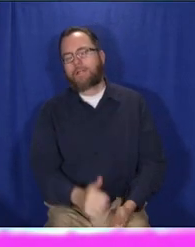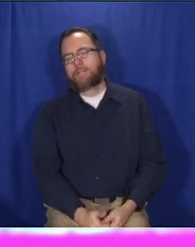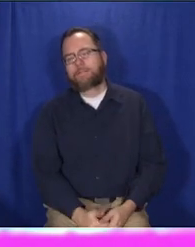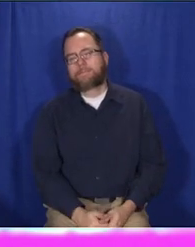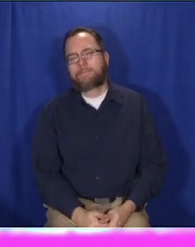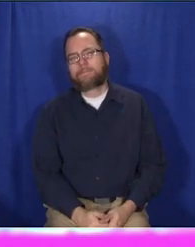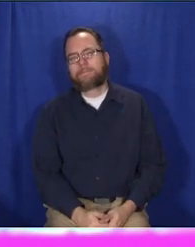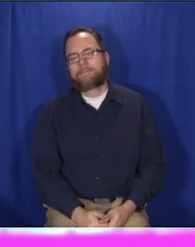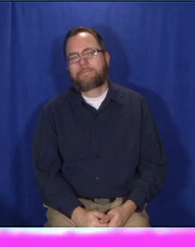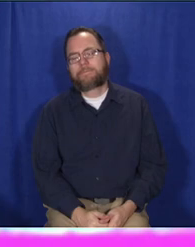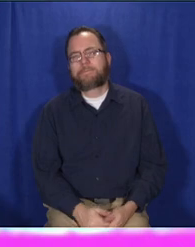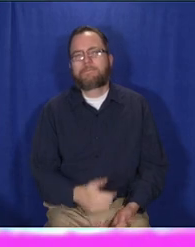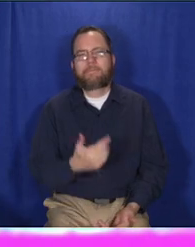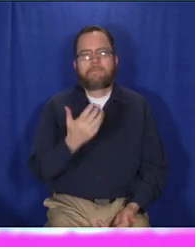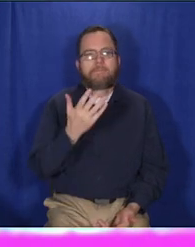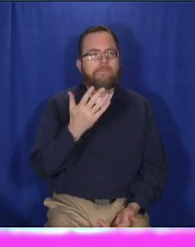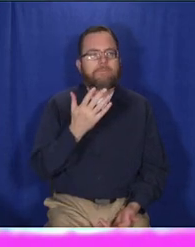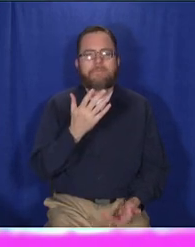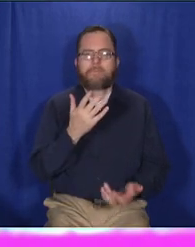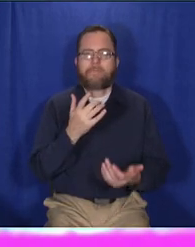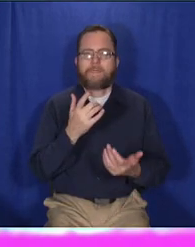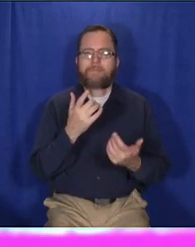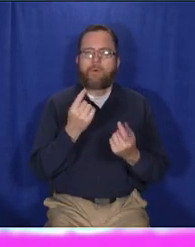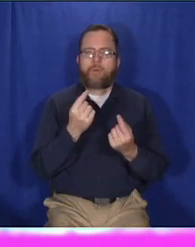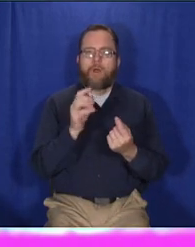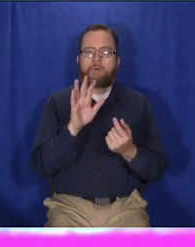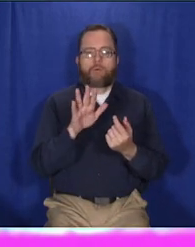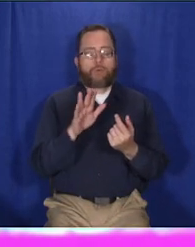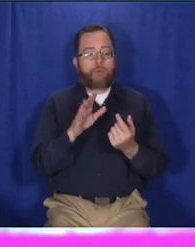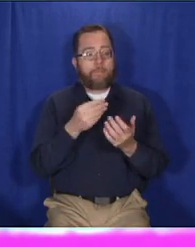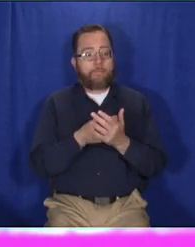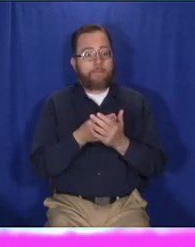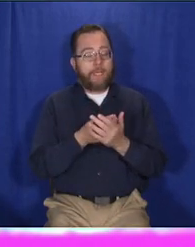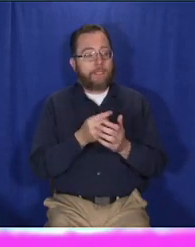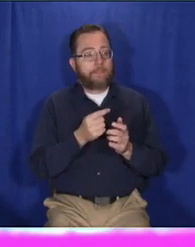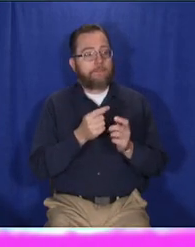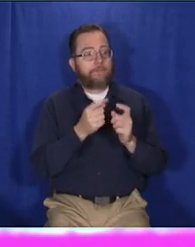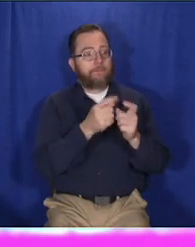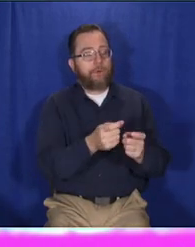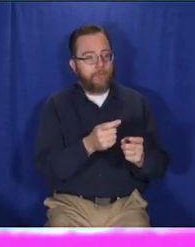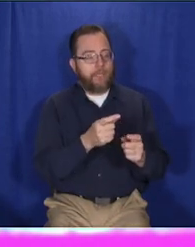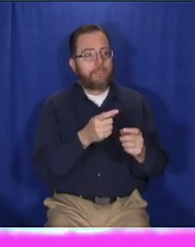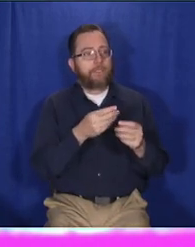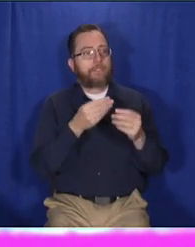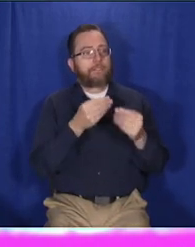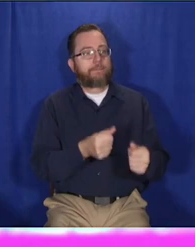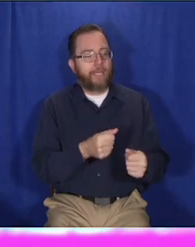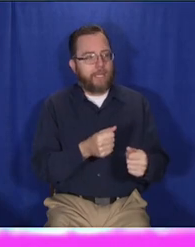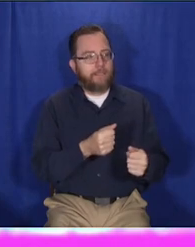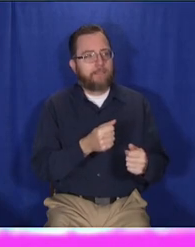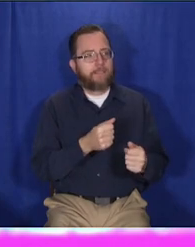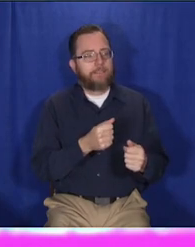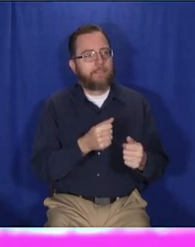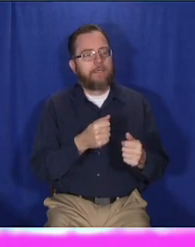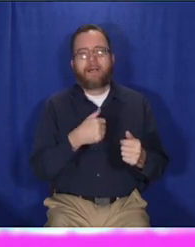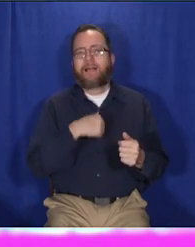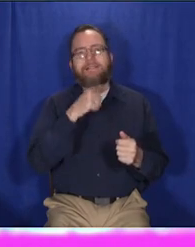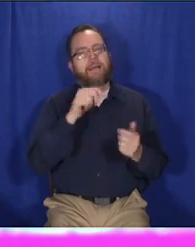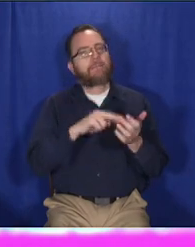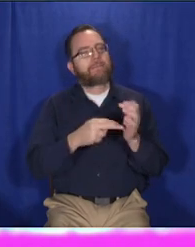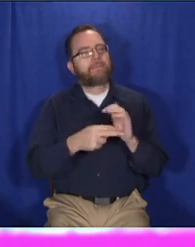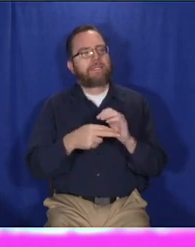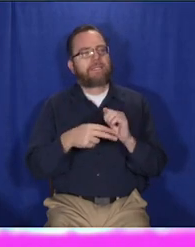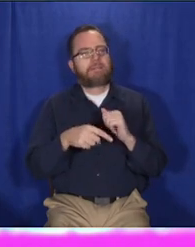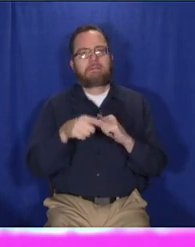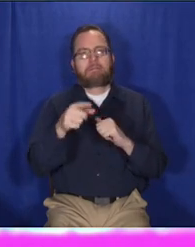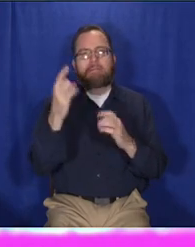What would we see? What would your money, what would your spending reveal about the condition of your heart? And again, I don't say that to condemn you. I say it because